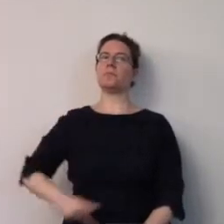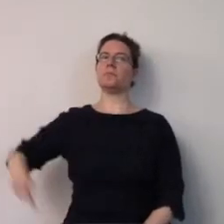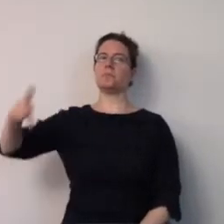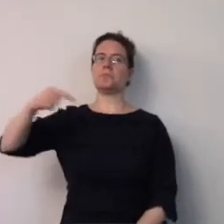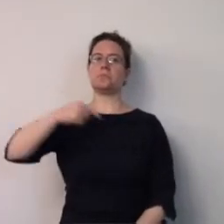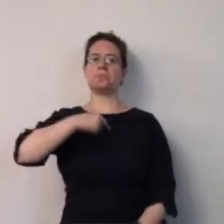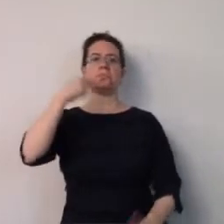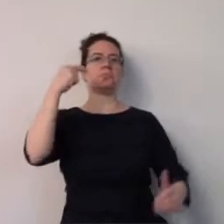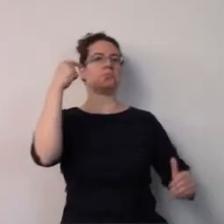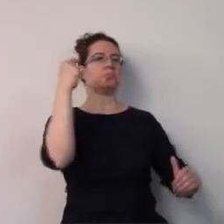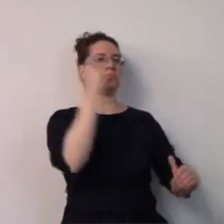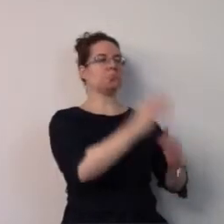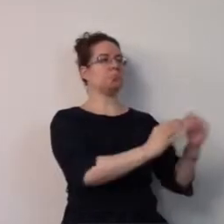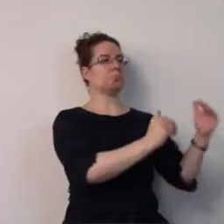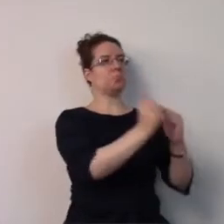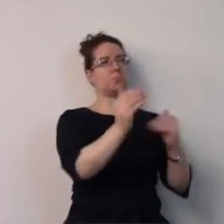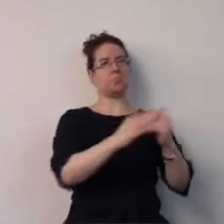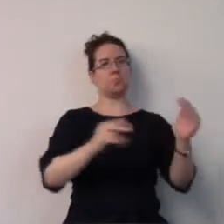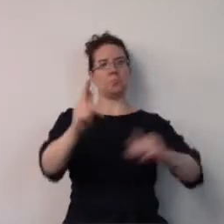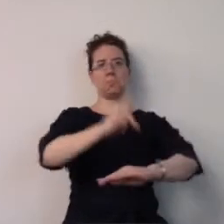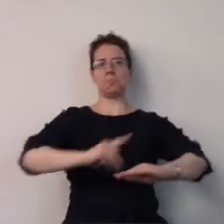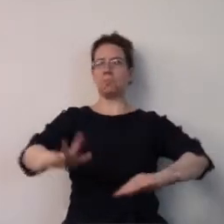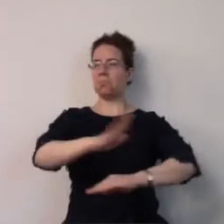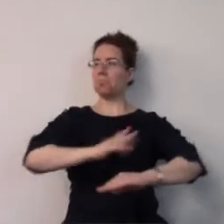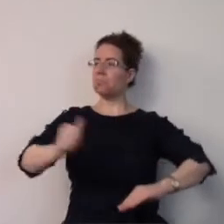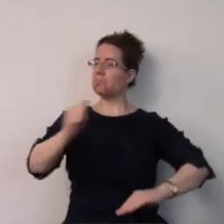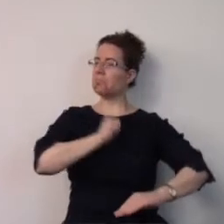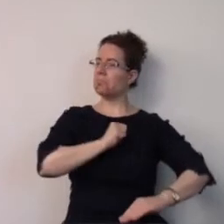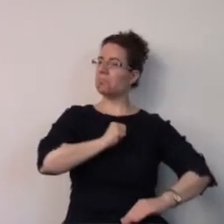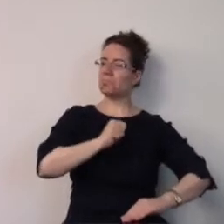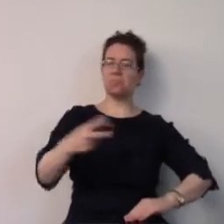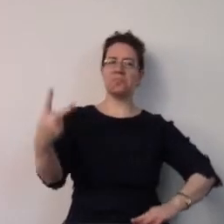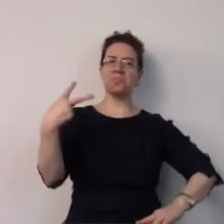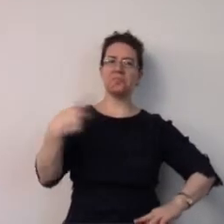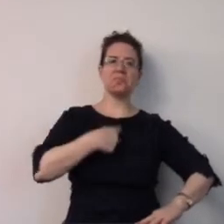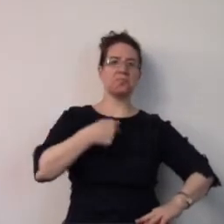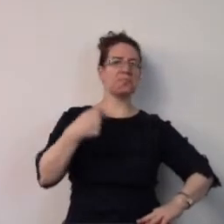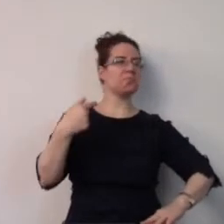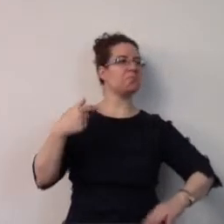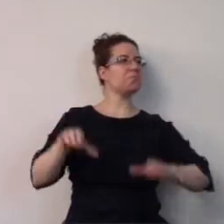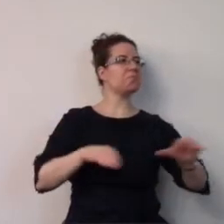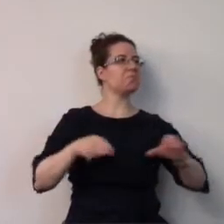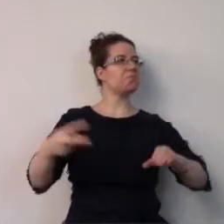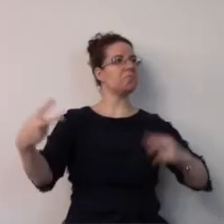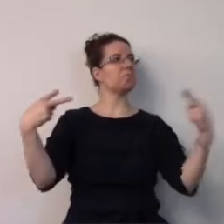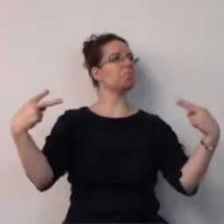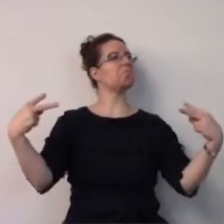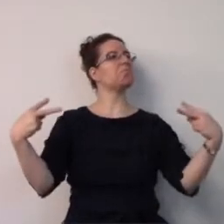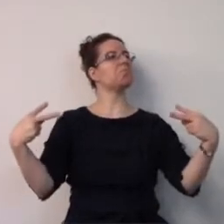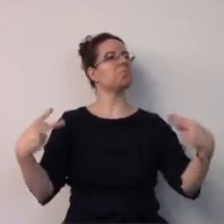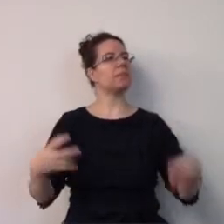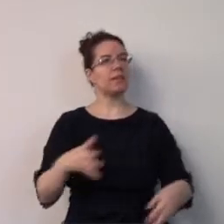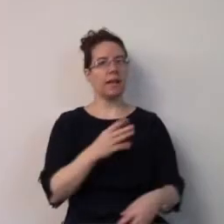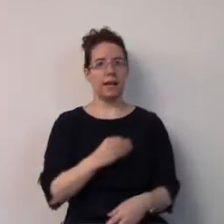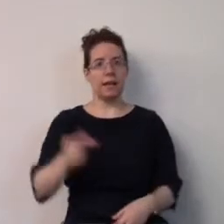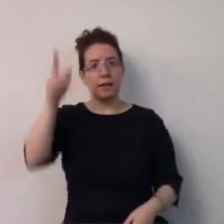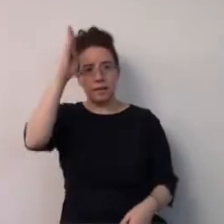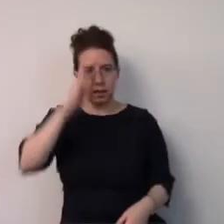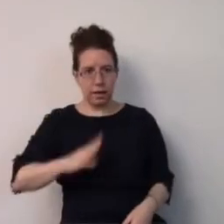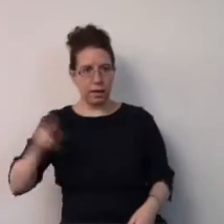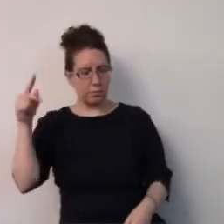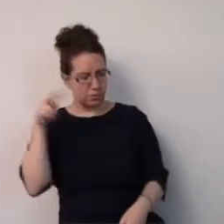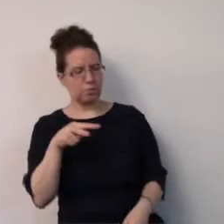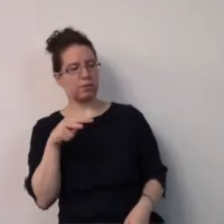holy one. A holy watcher came down from heaven. And whereas the king saw